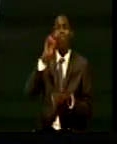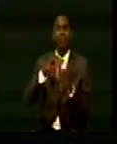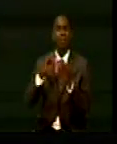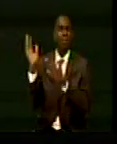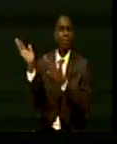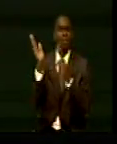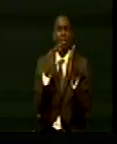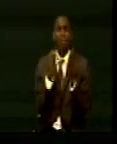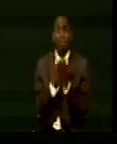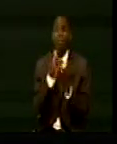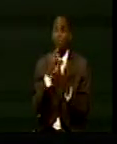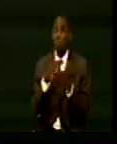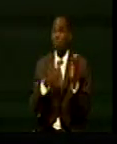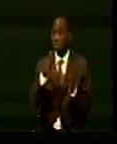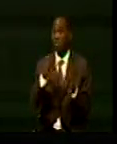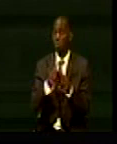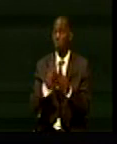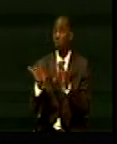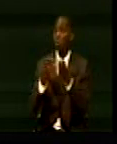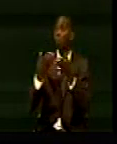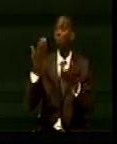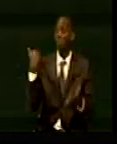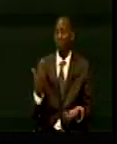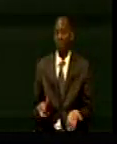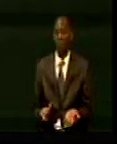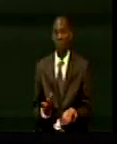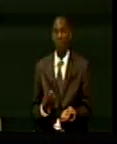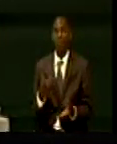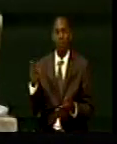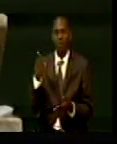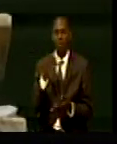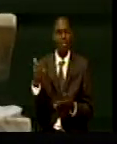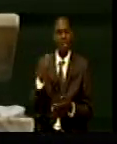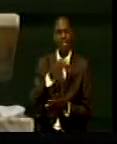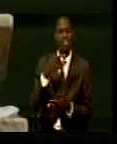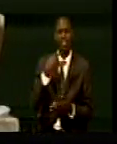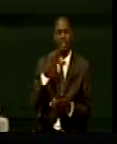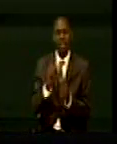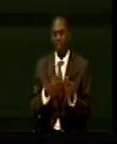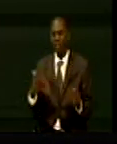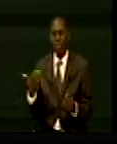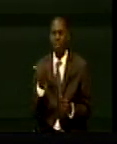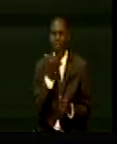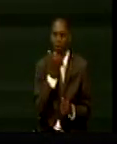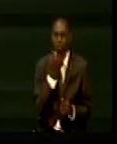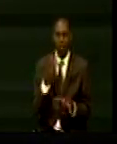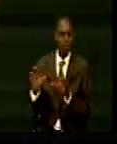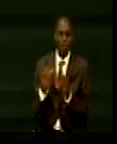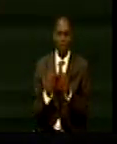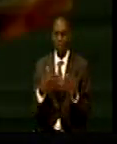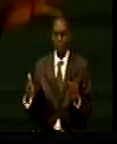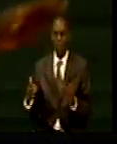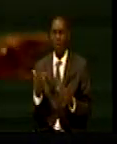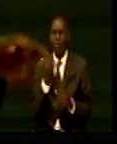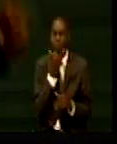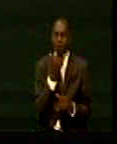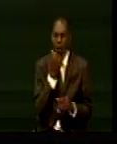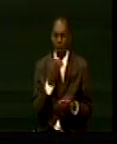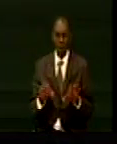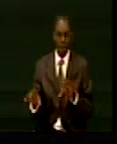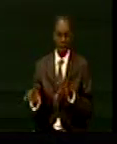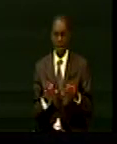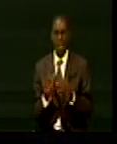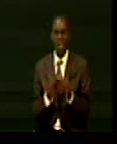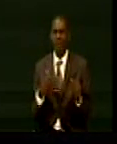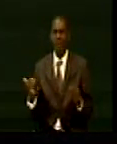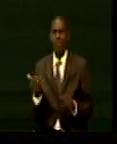doing before too. They say everything wrong. They do everything wrong. They act everything wrong. They do everything